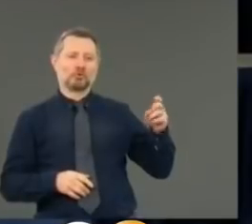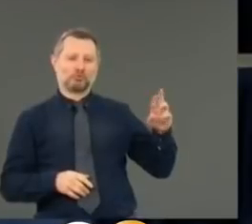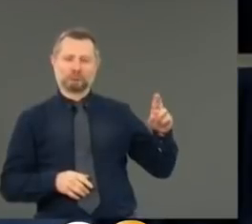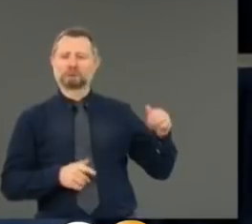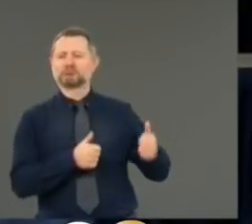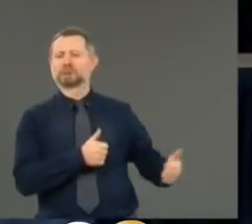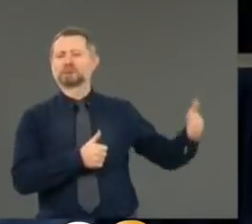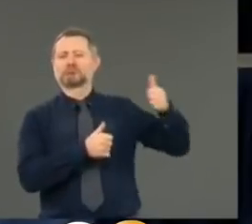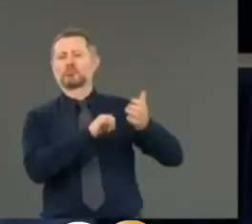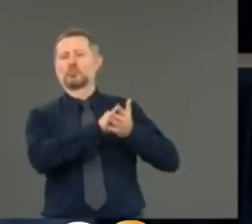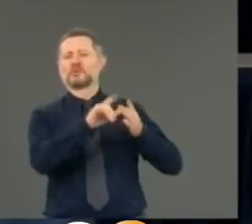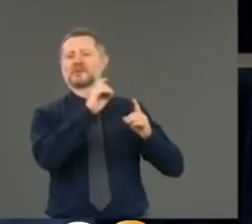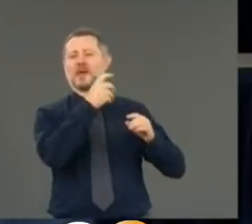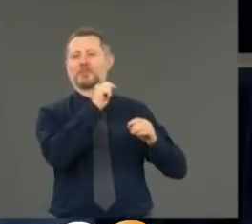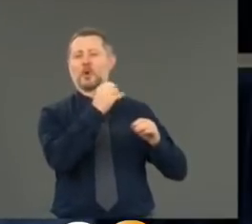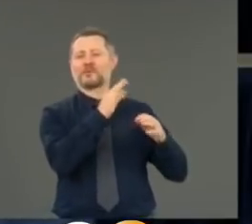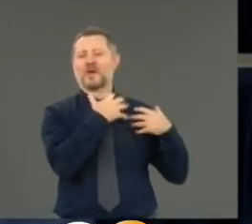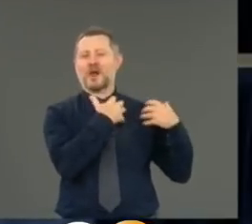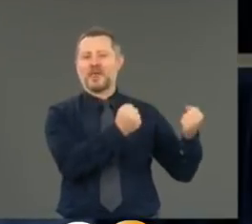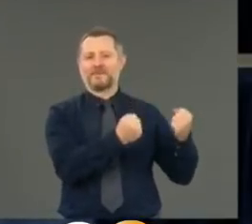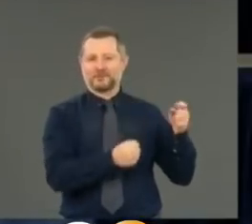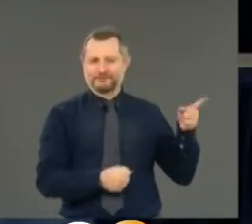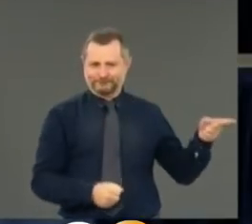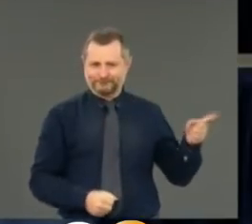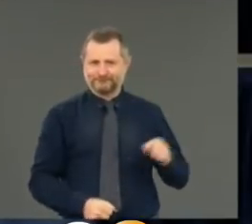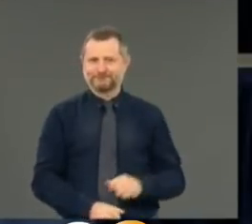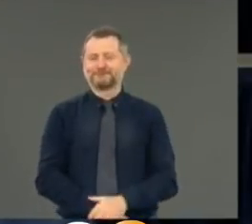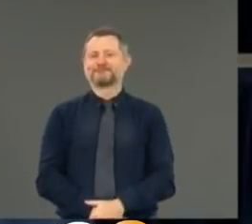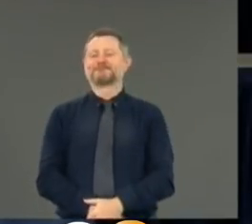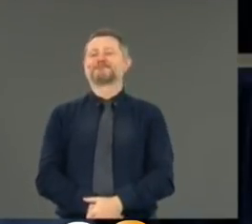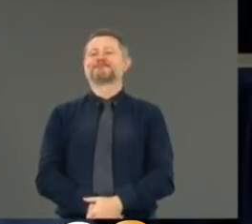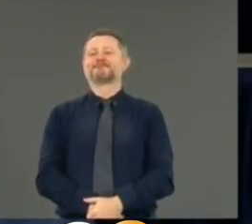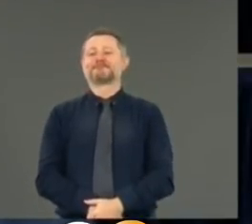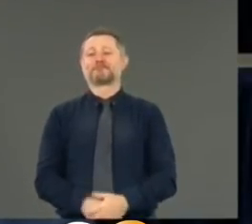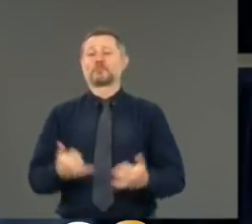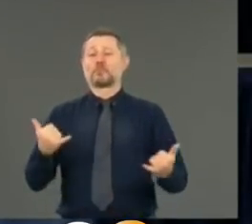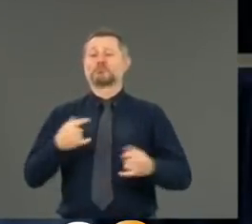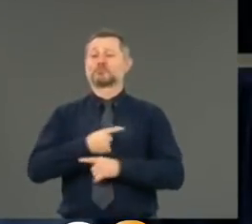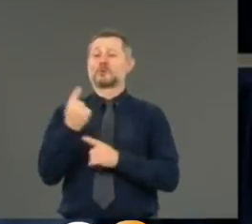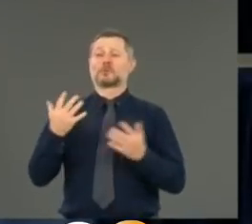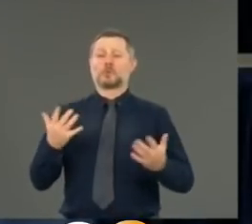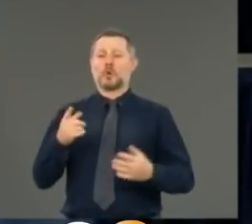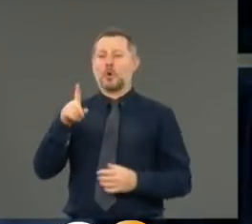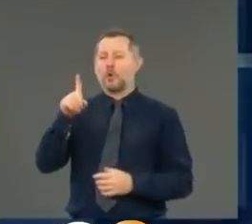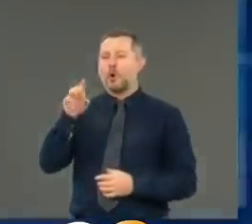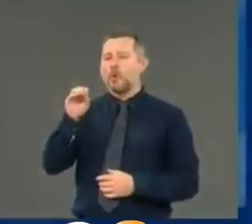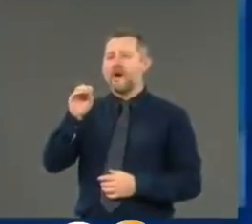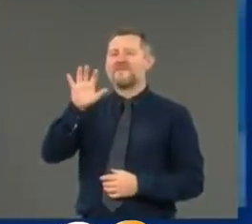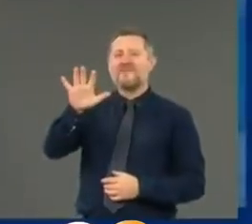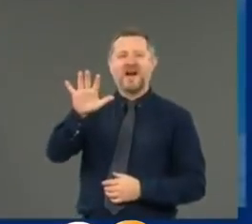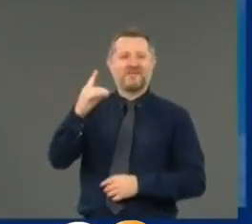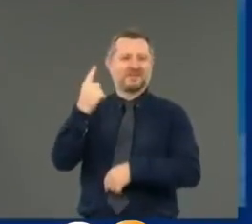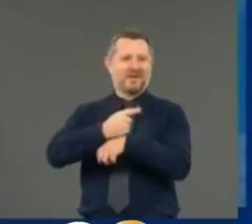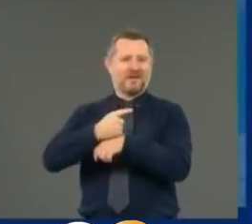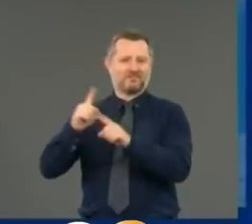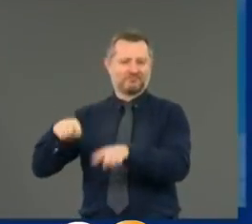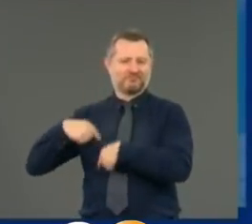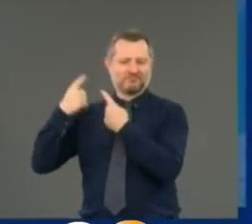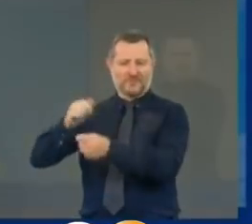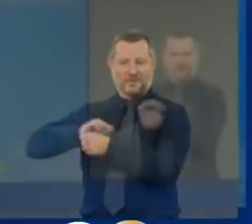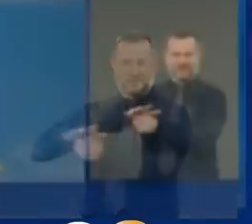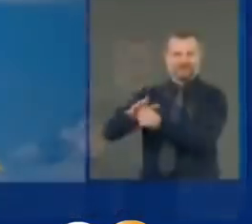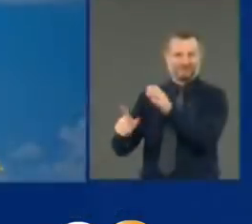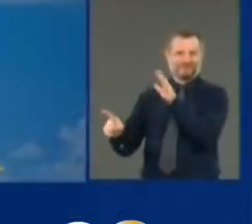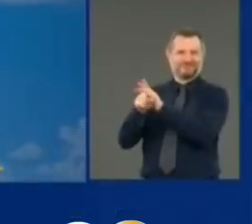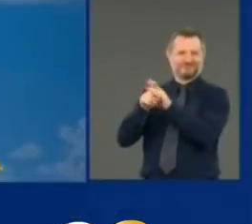Health. Let's talk about where we are today. On day 105 of the coronavirus crisis and